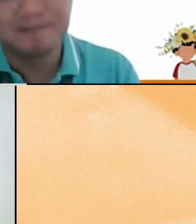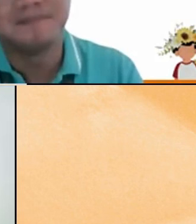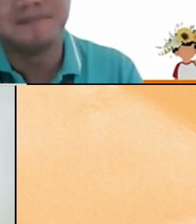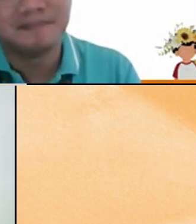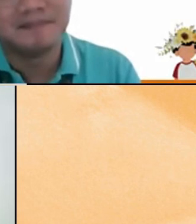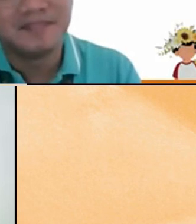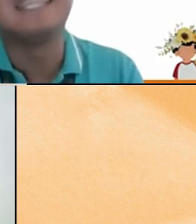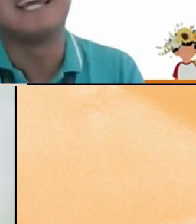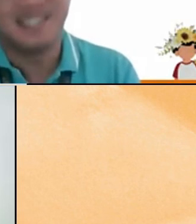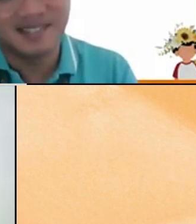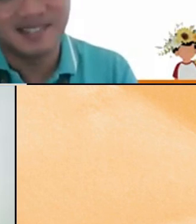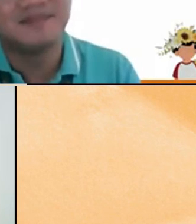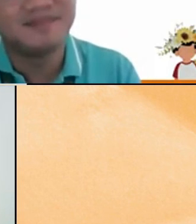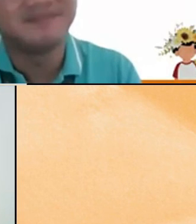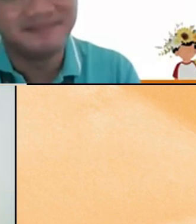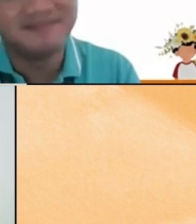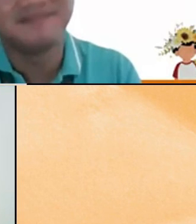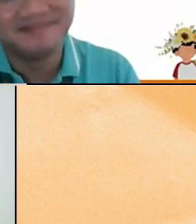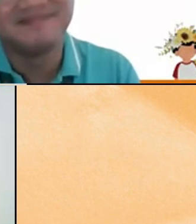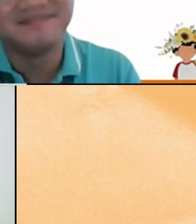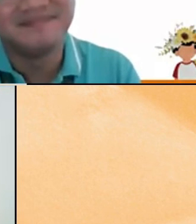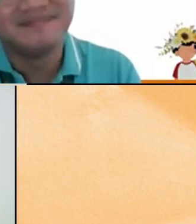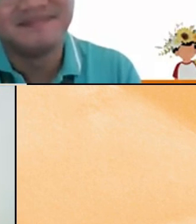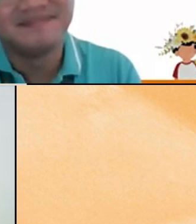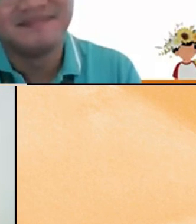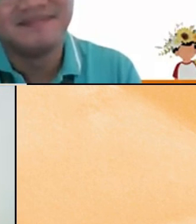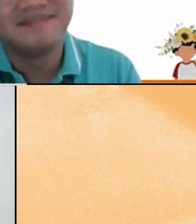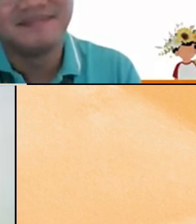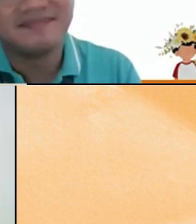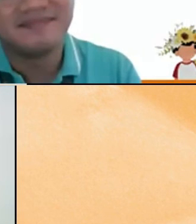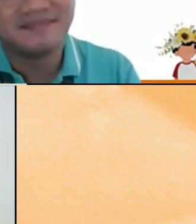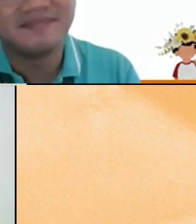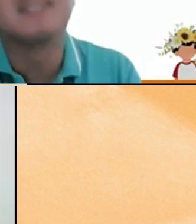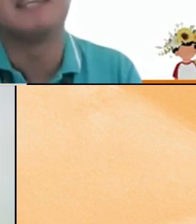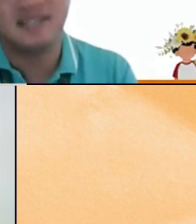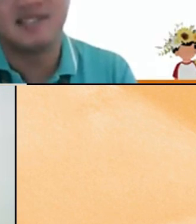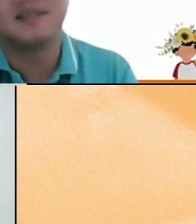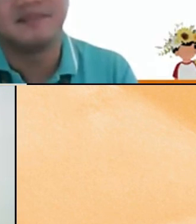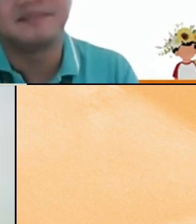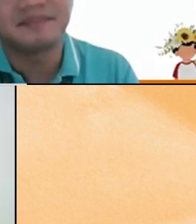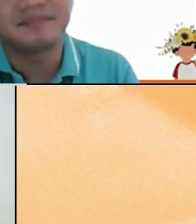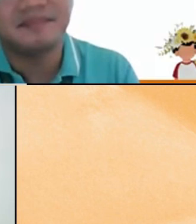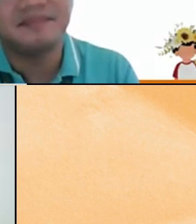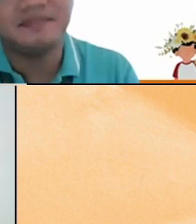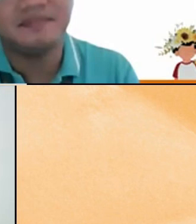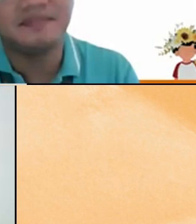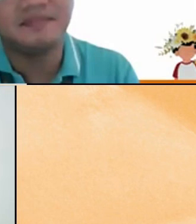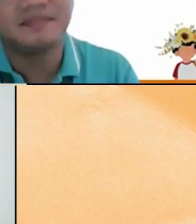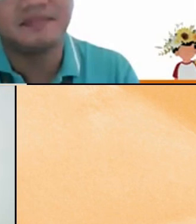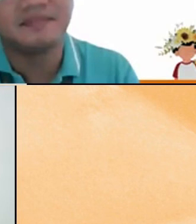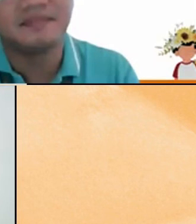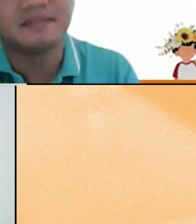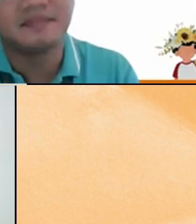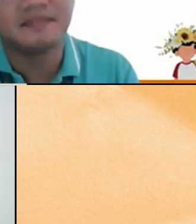increasing demand for mental health. The call is for collaborative care. I think we need to hold each other's